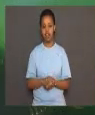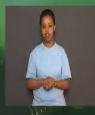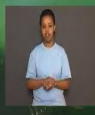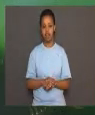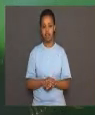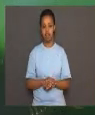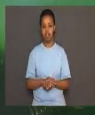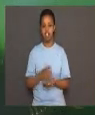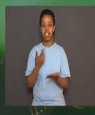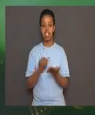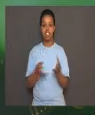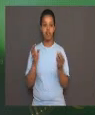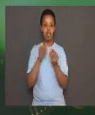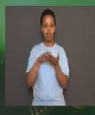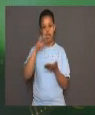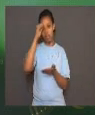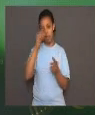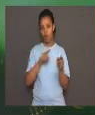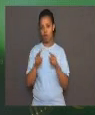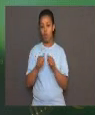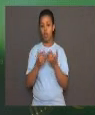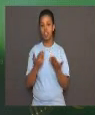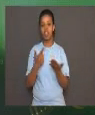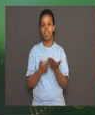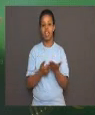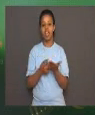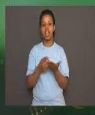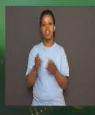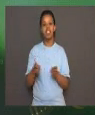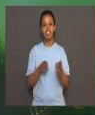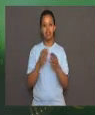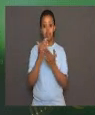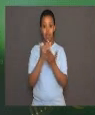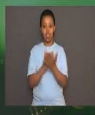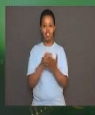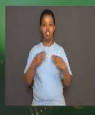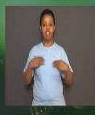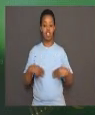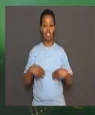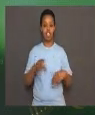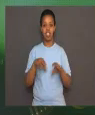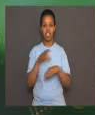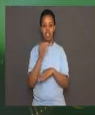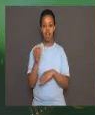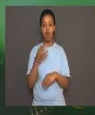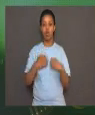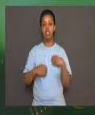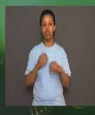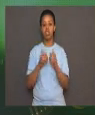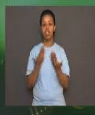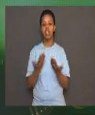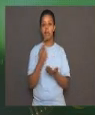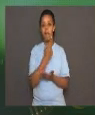We learned how the system is structured and how organisms are categorized